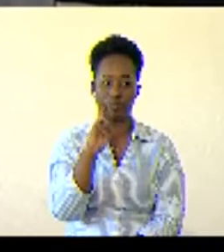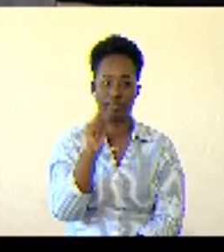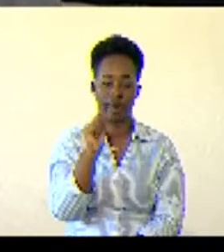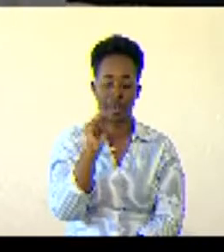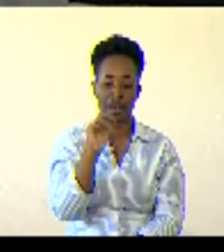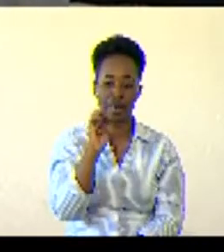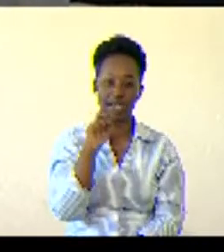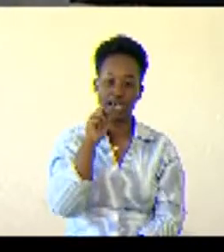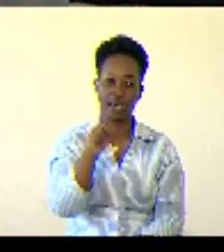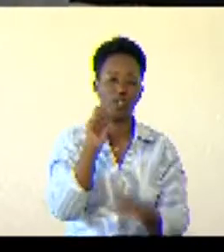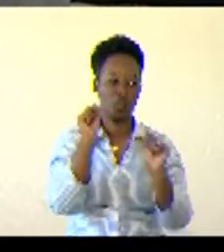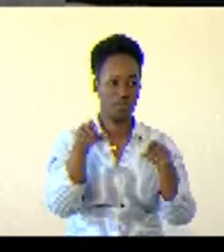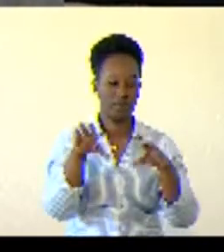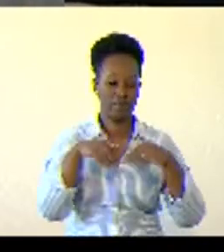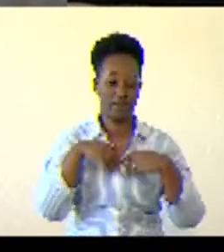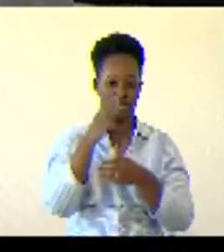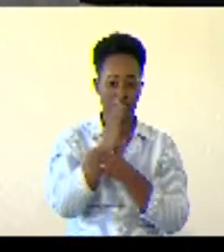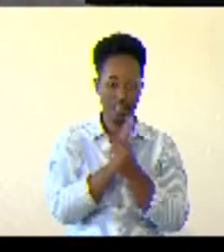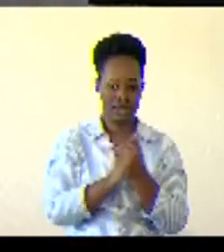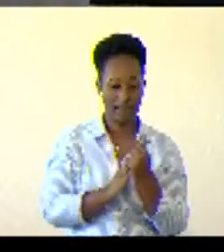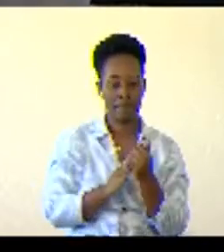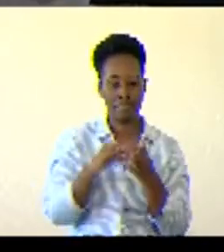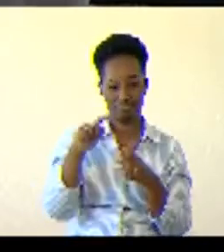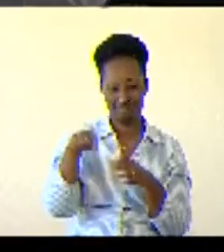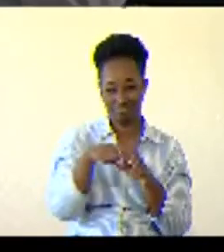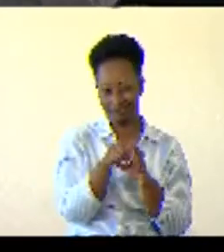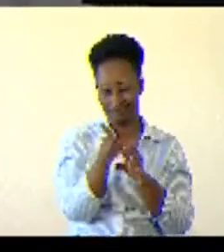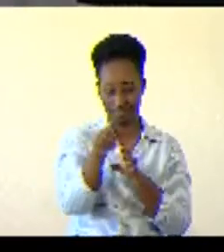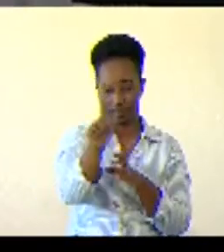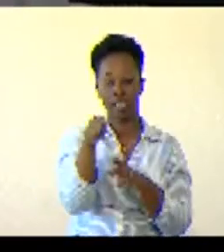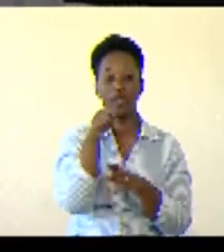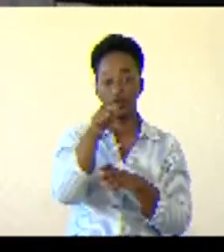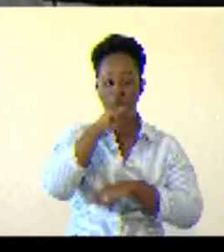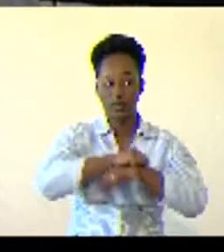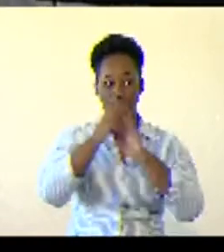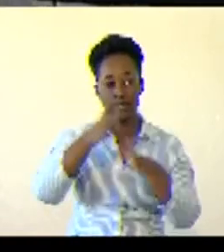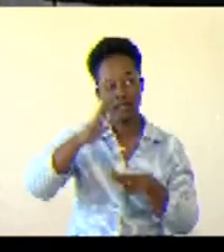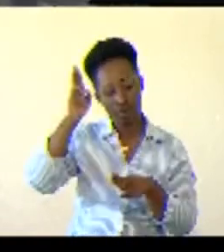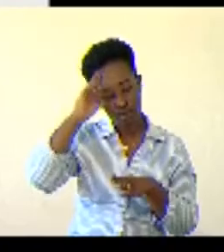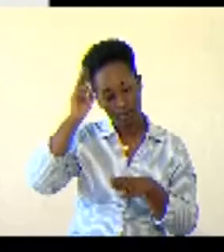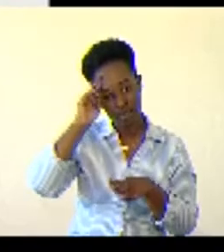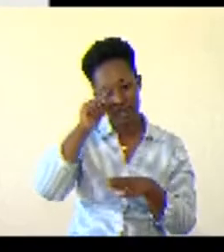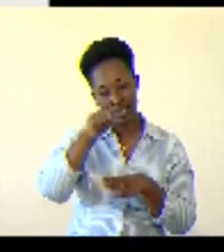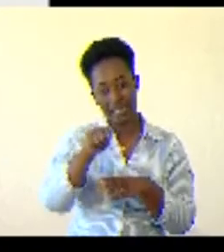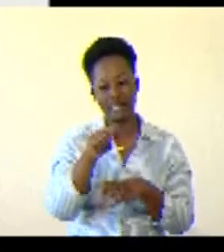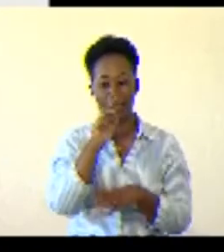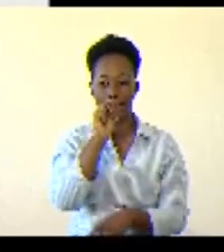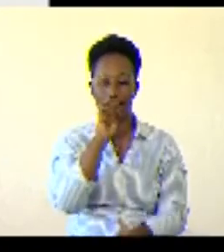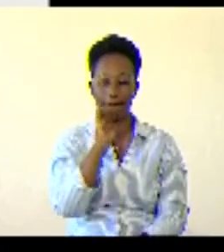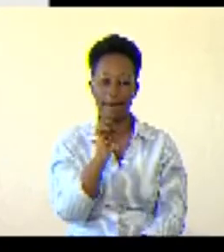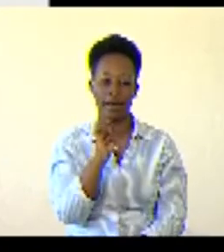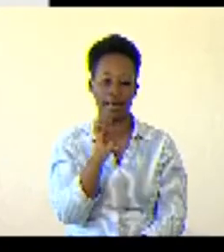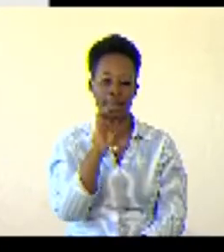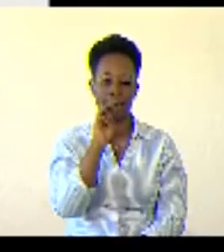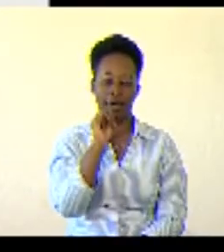to allow some molecules to pass through. I think, student, you do remember what is a semi-permeable membrane. What is a